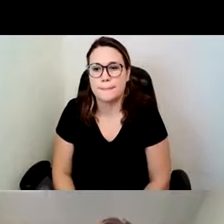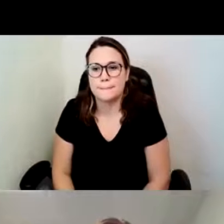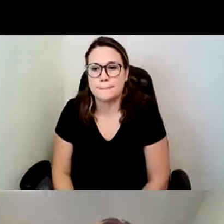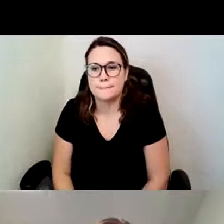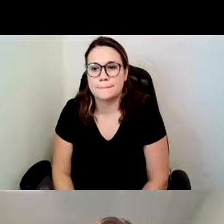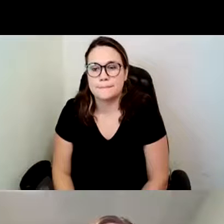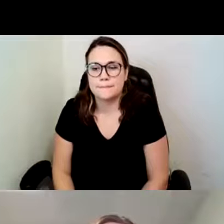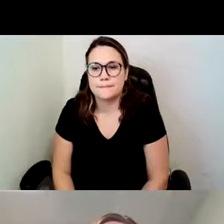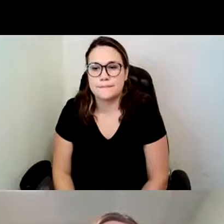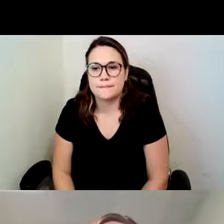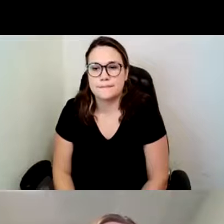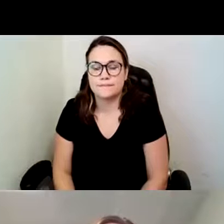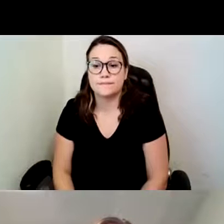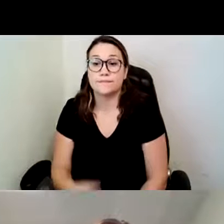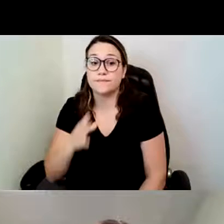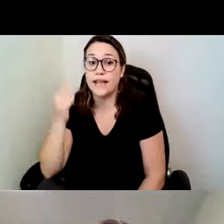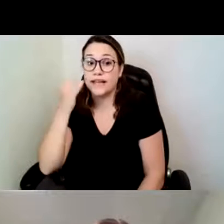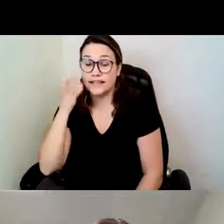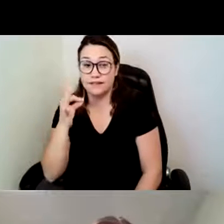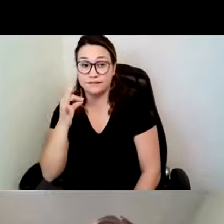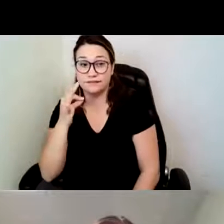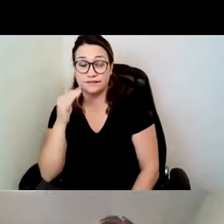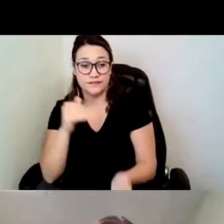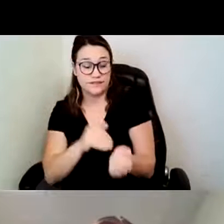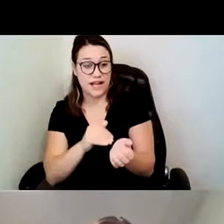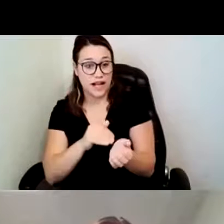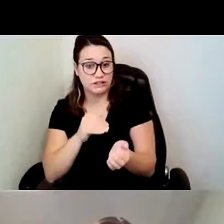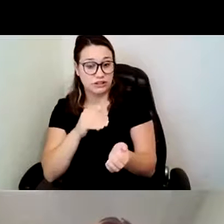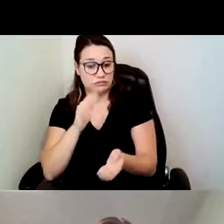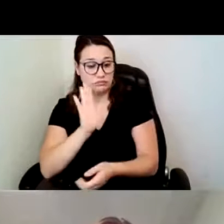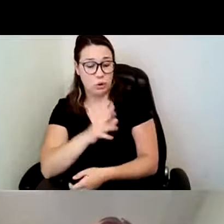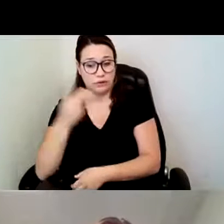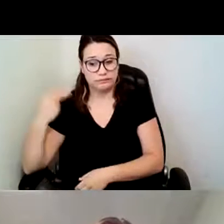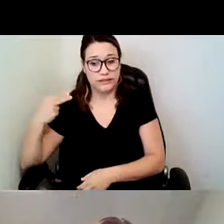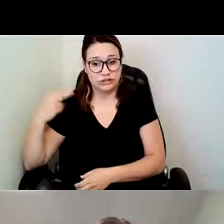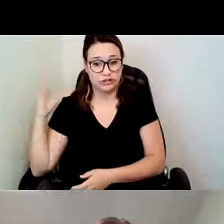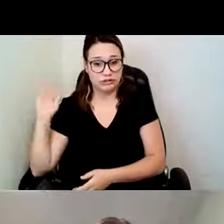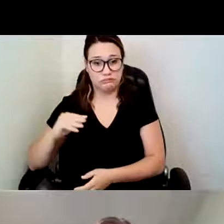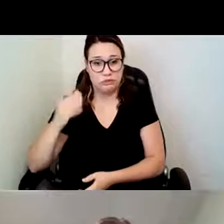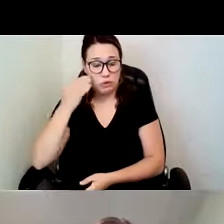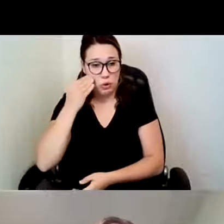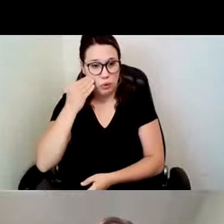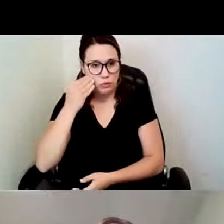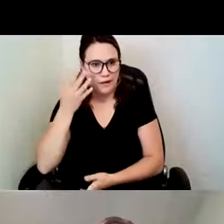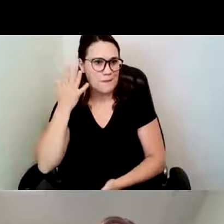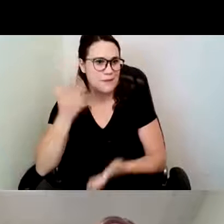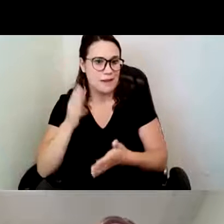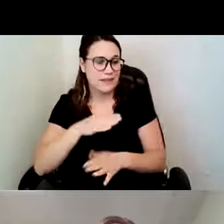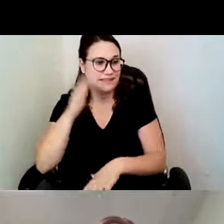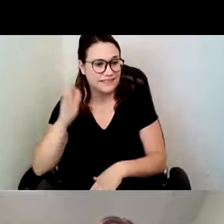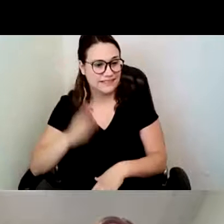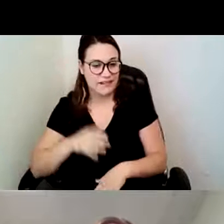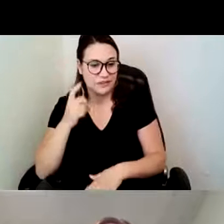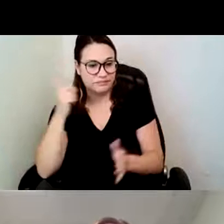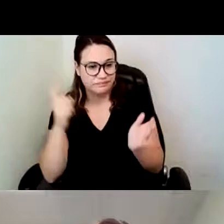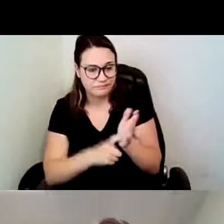So, and if her doctor didn't know her history, it may not have been discovered. You know, may not have been, she might not have been screened